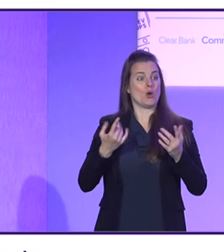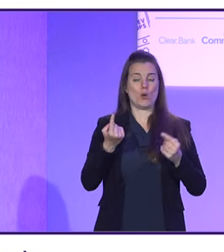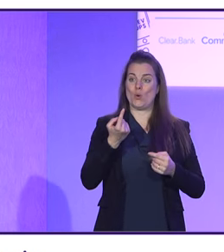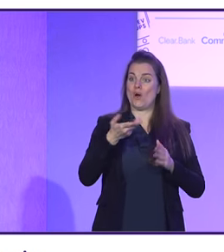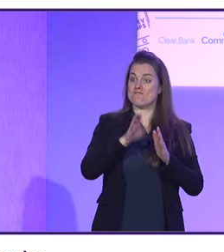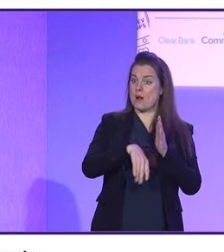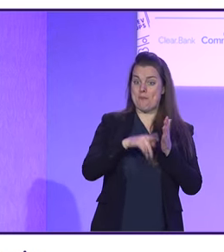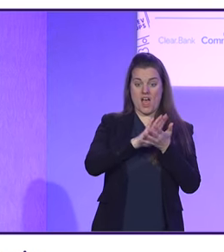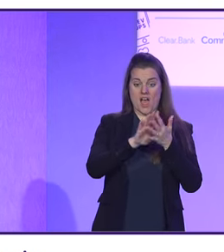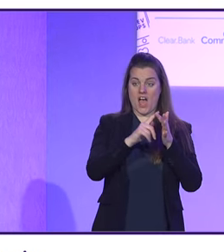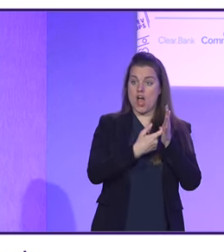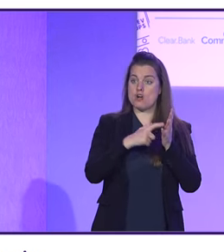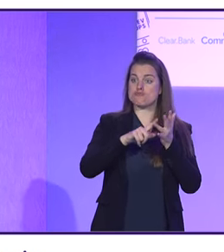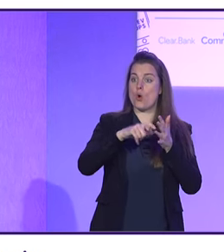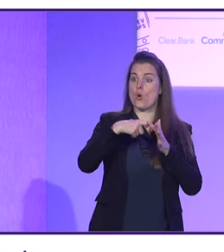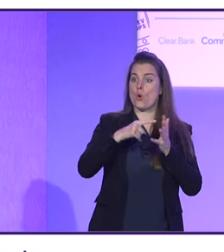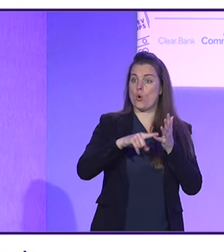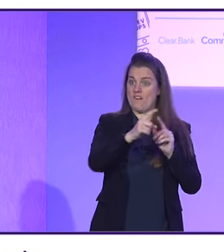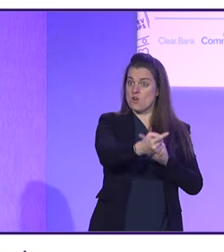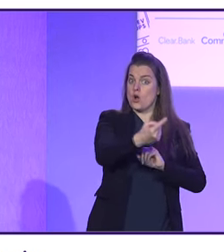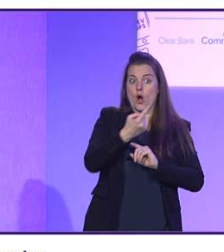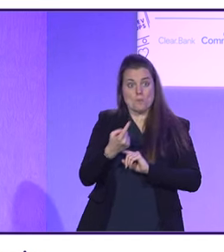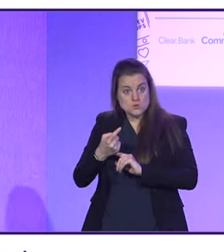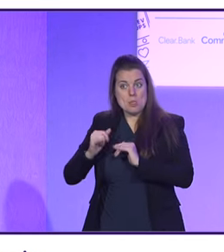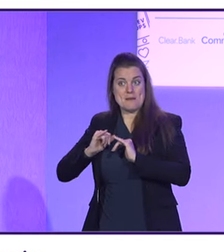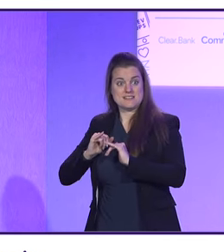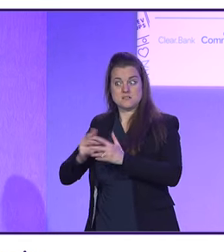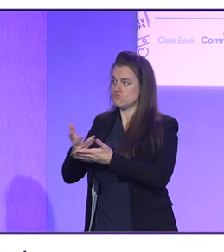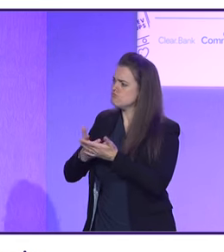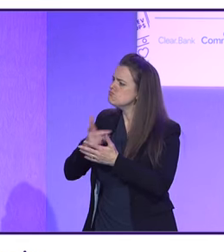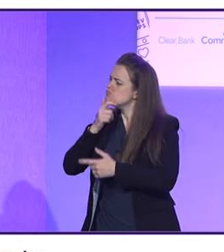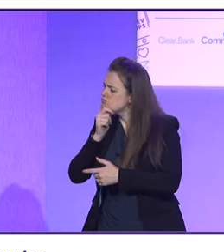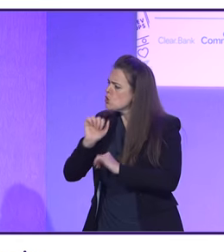and had a chat with your application teams and your business processes and your security